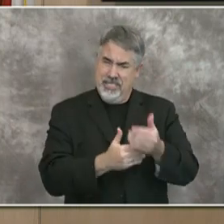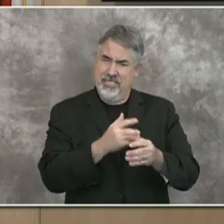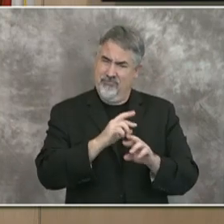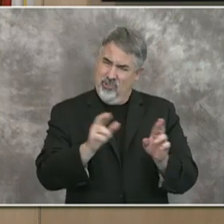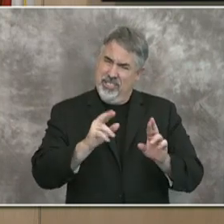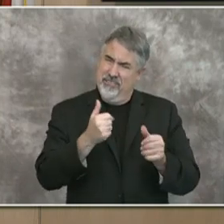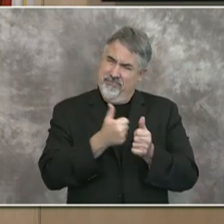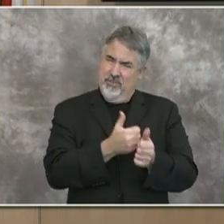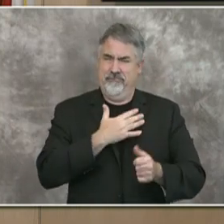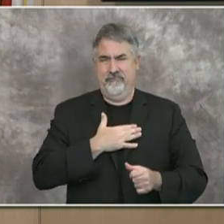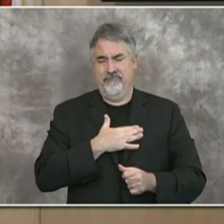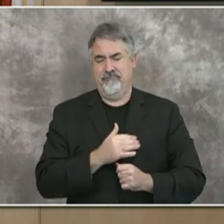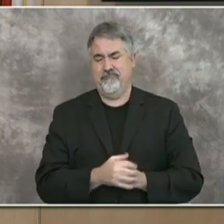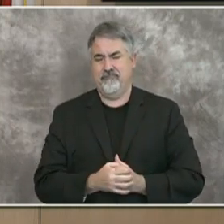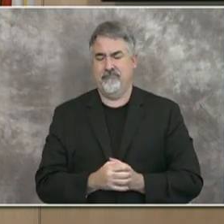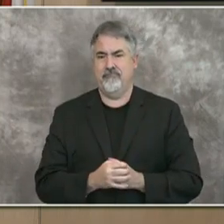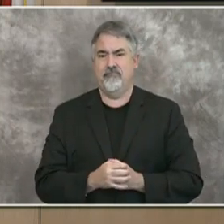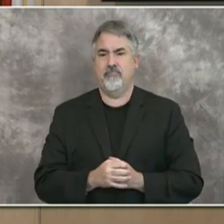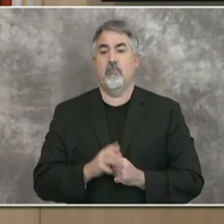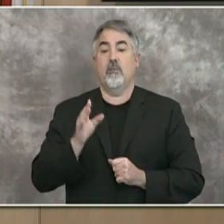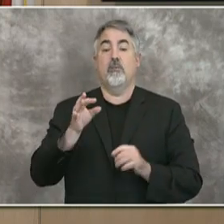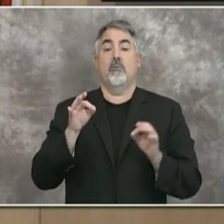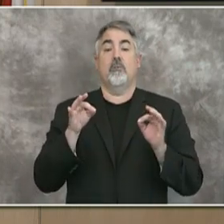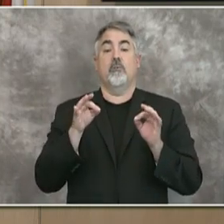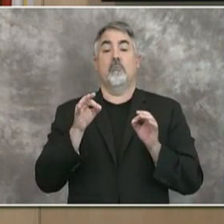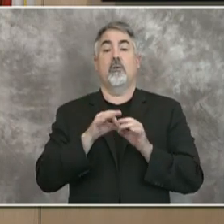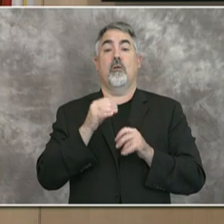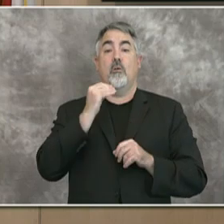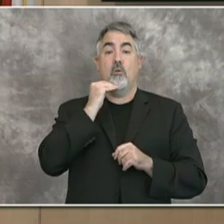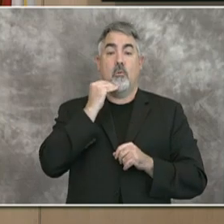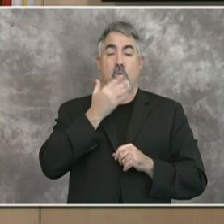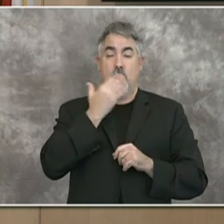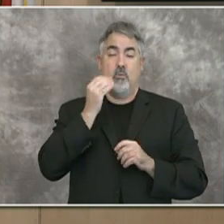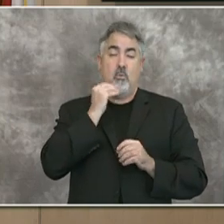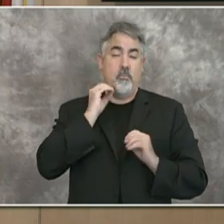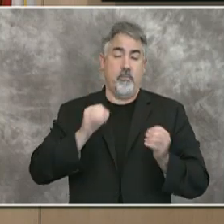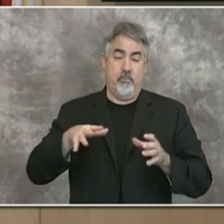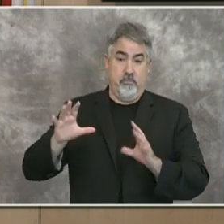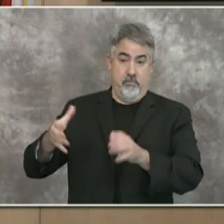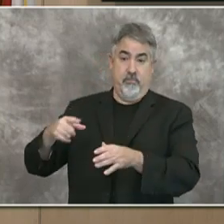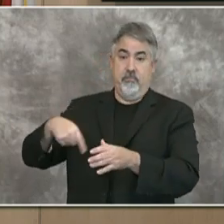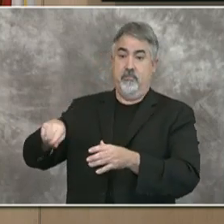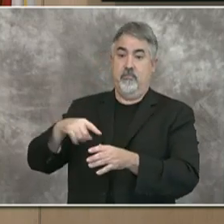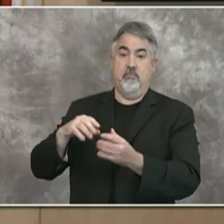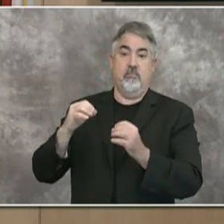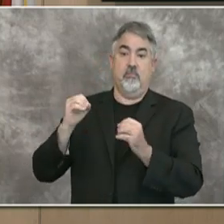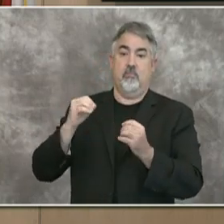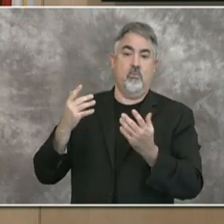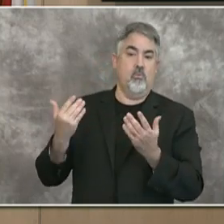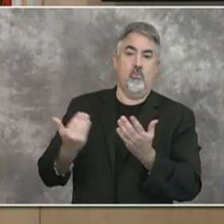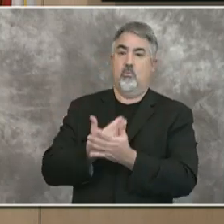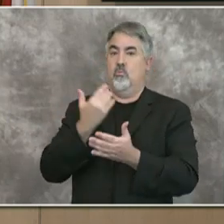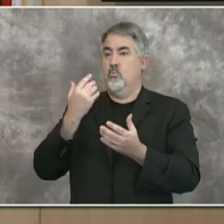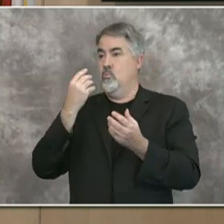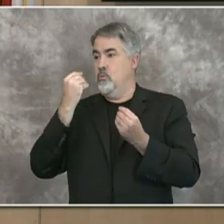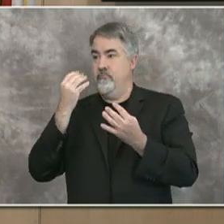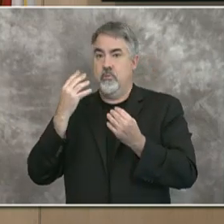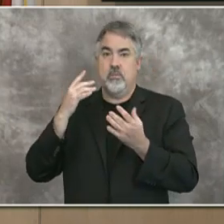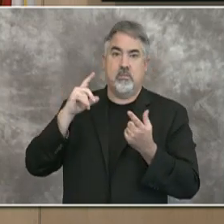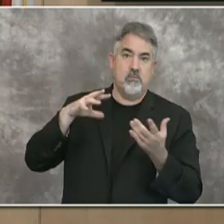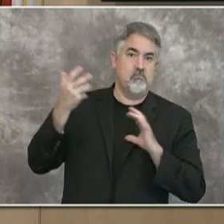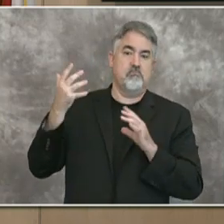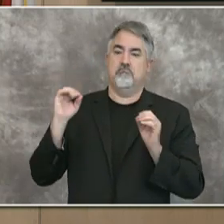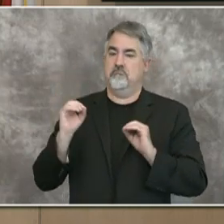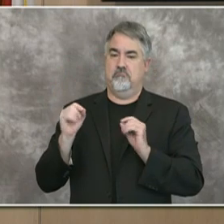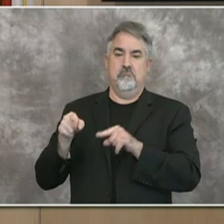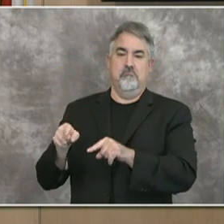No significant update on homeless reports from the convention center in terms of testing. I did want to give an overall of the total